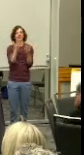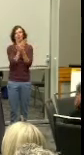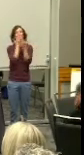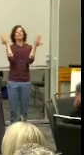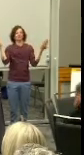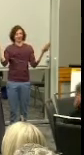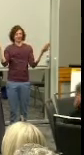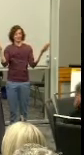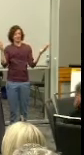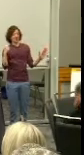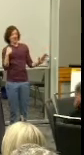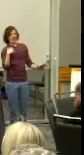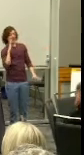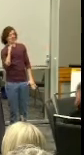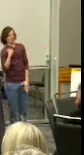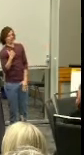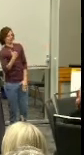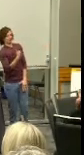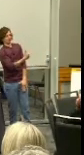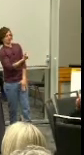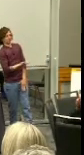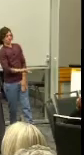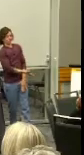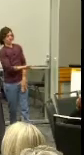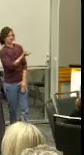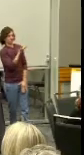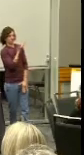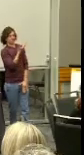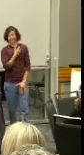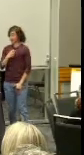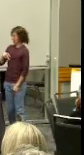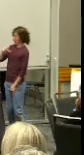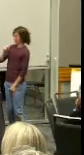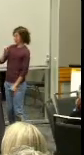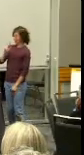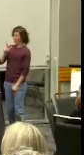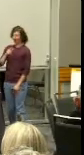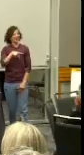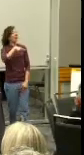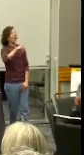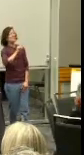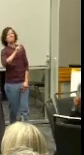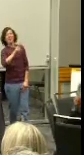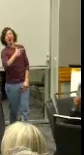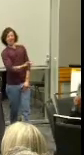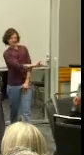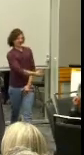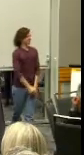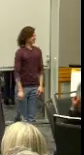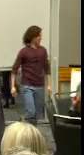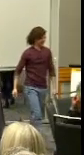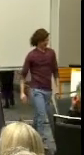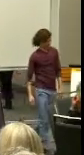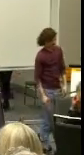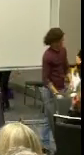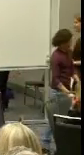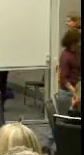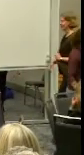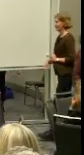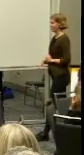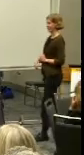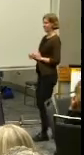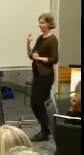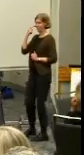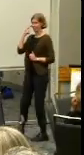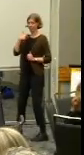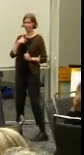So with that, I am going to turn it over to Paul. All right. Can everybody hear me